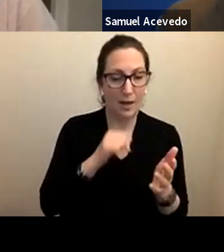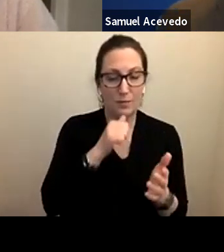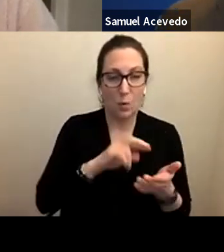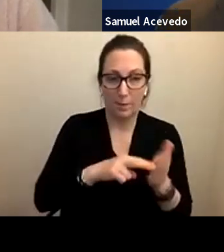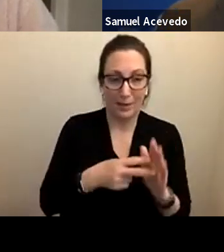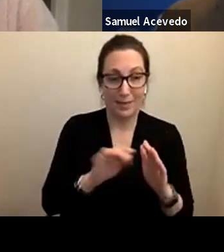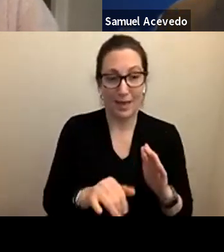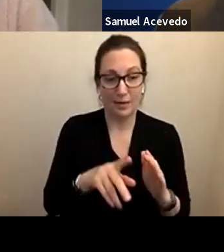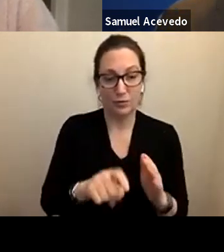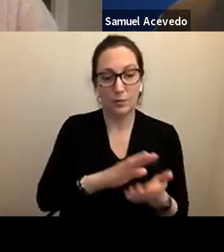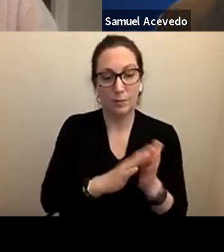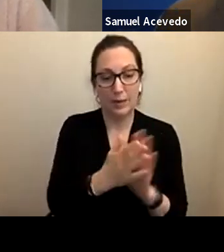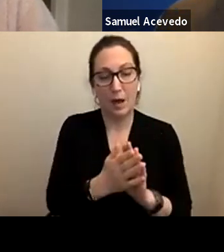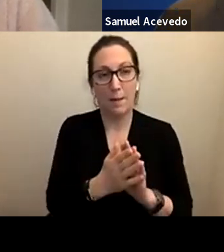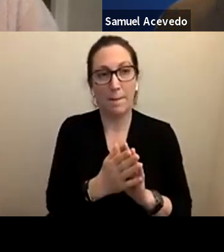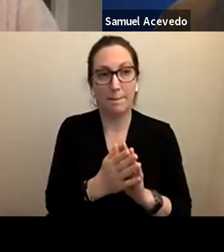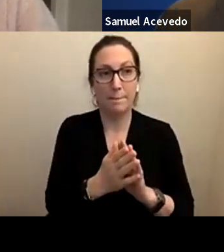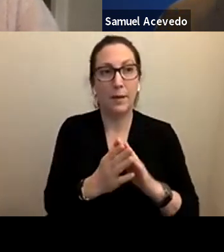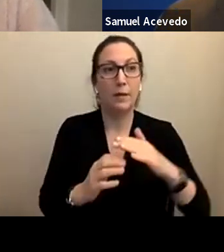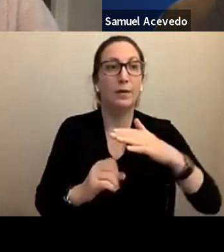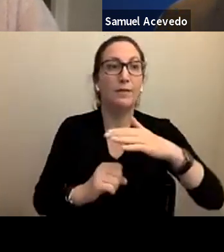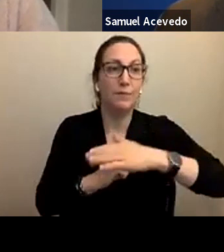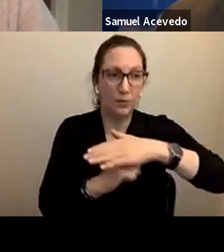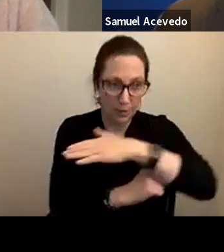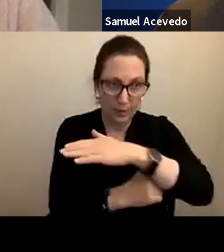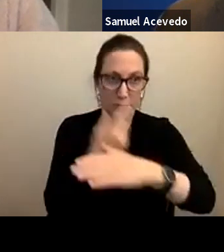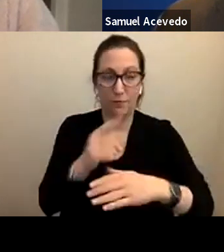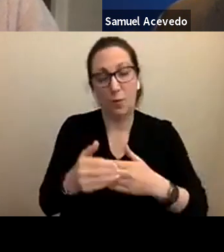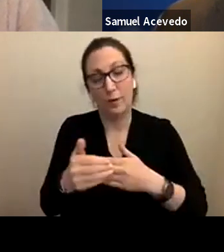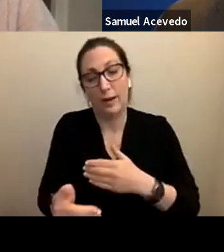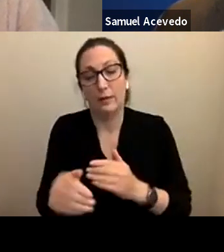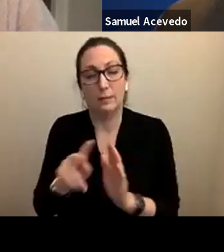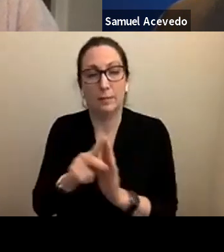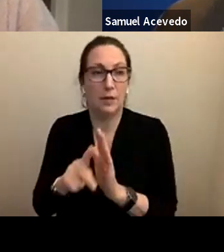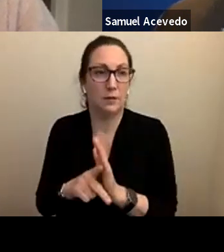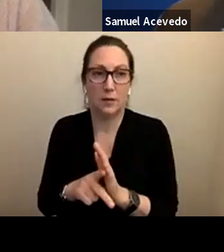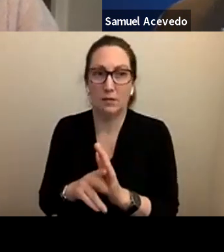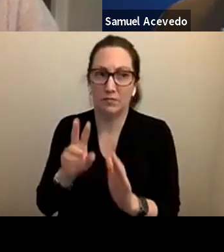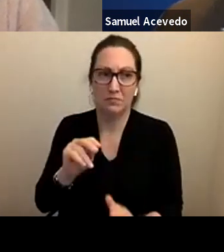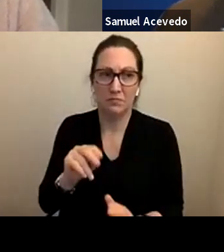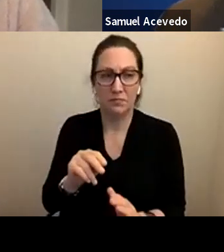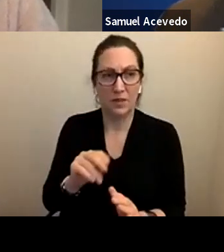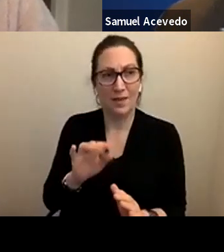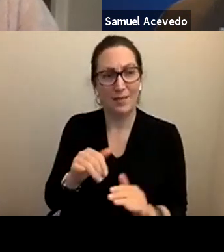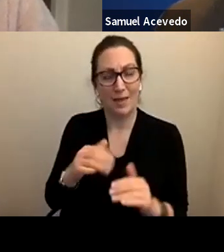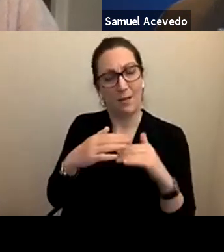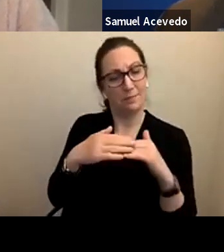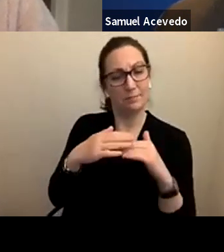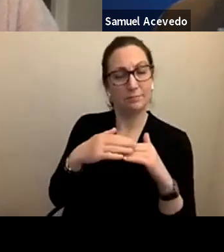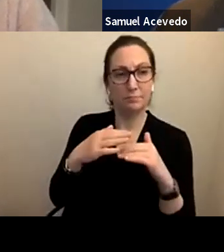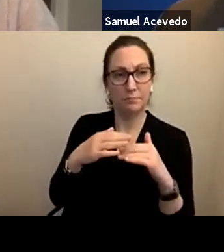but more as a benchmark or a watermark to really understand what that policy